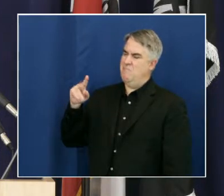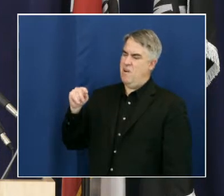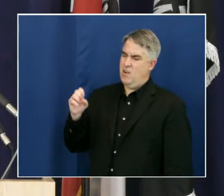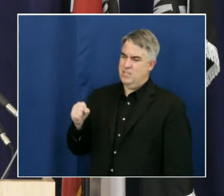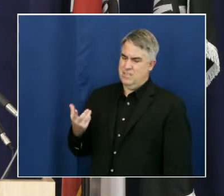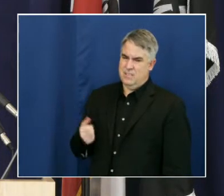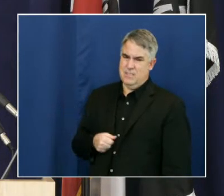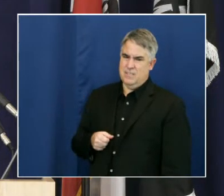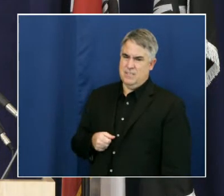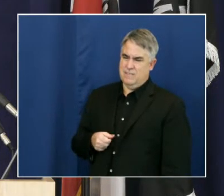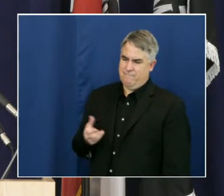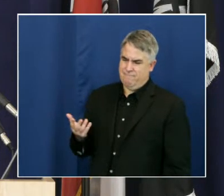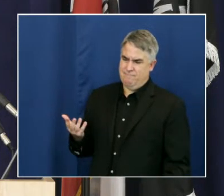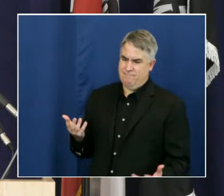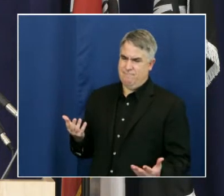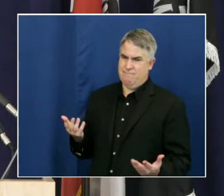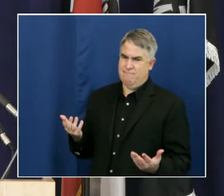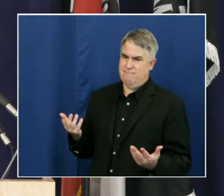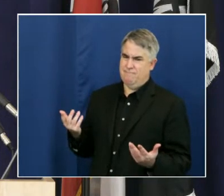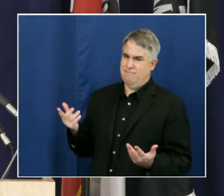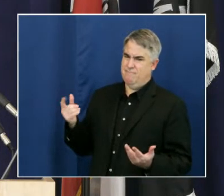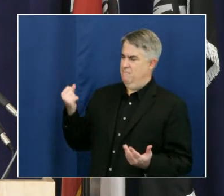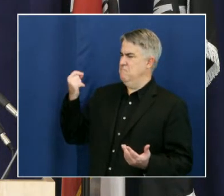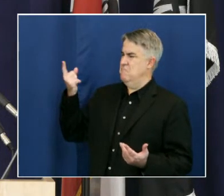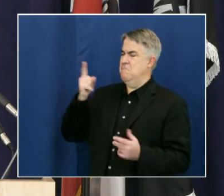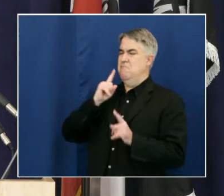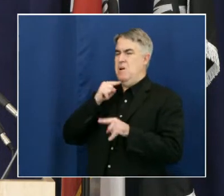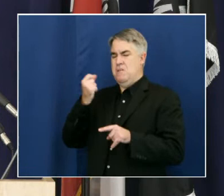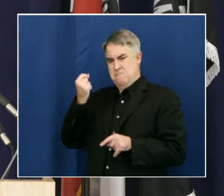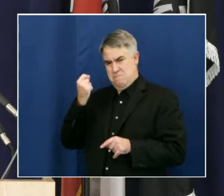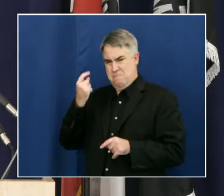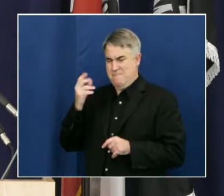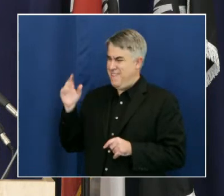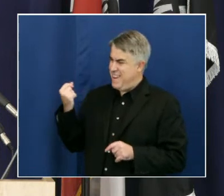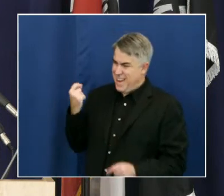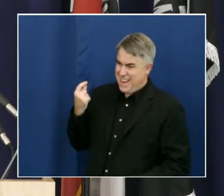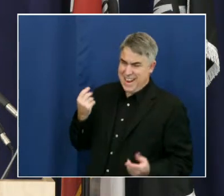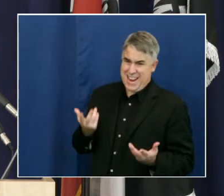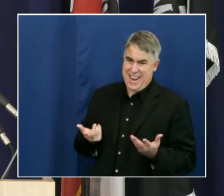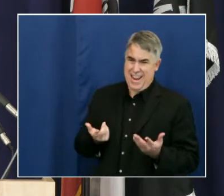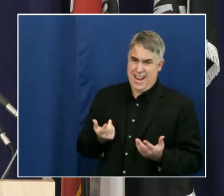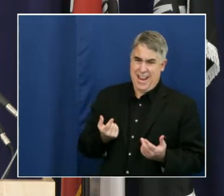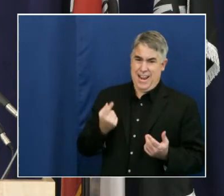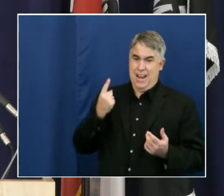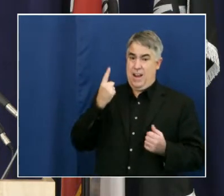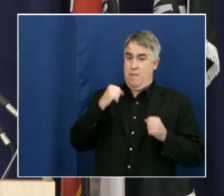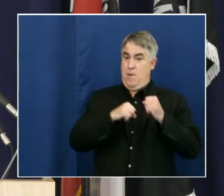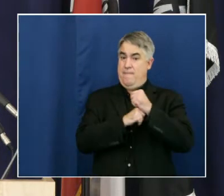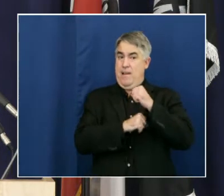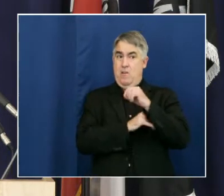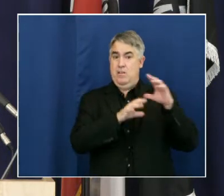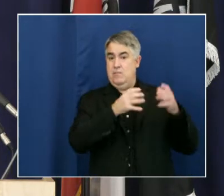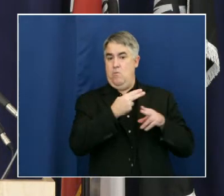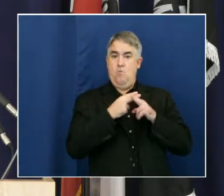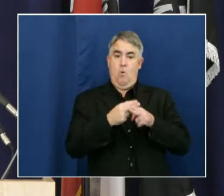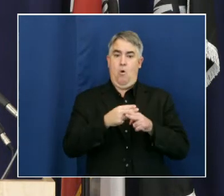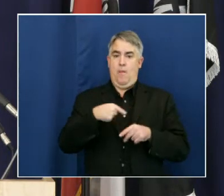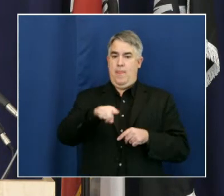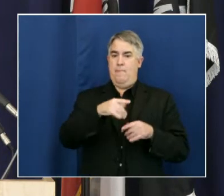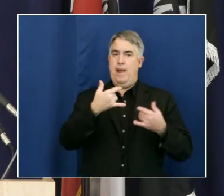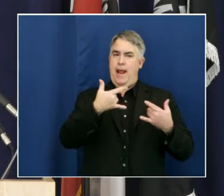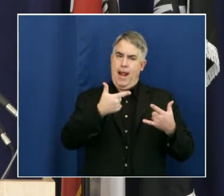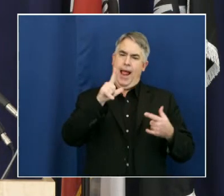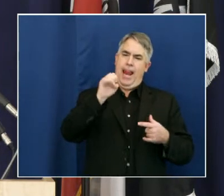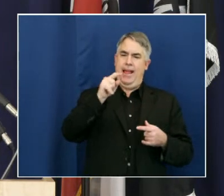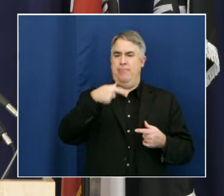vaccine, I understand, but with regards to the Let Them Play Foundation, one of their big qualms is that as of now, until